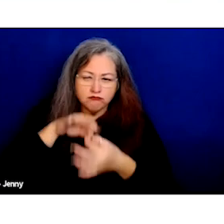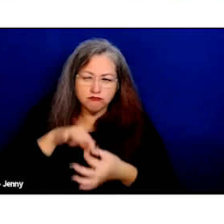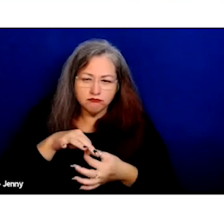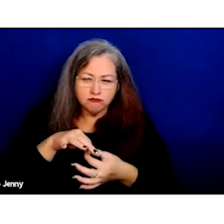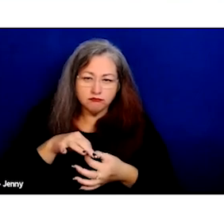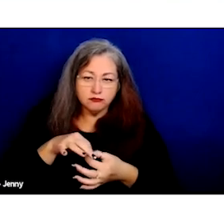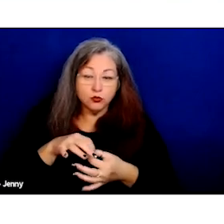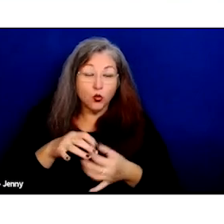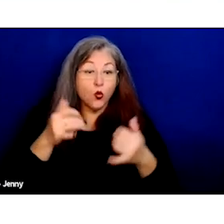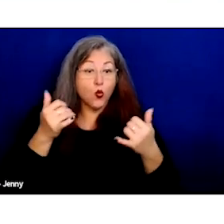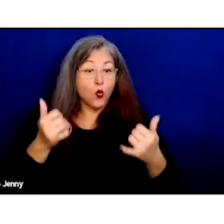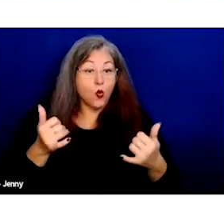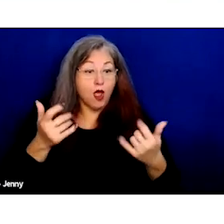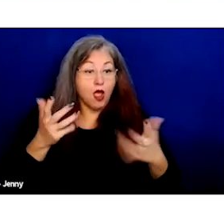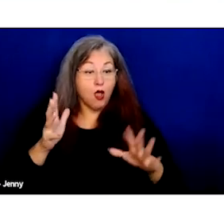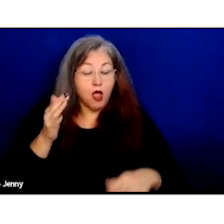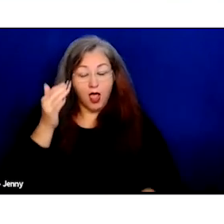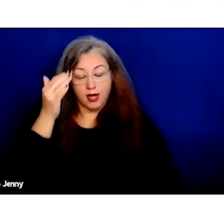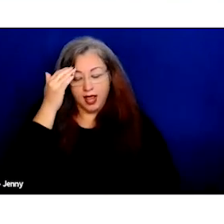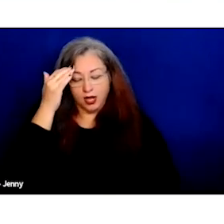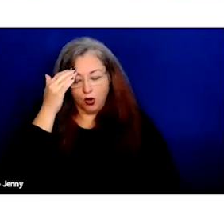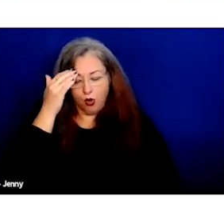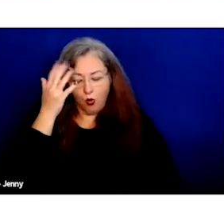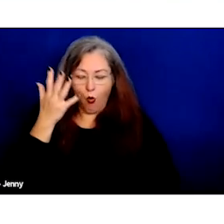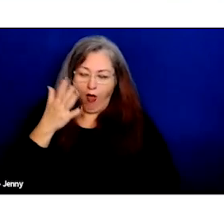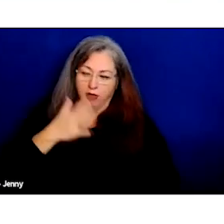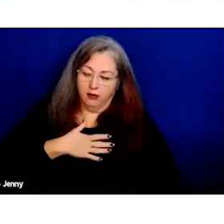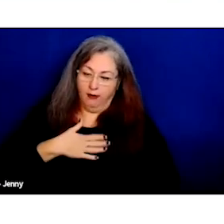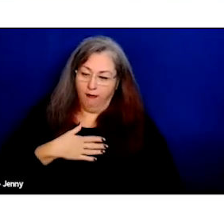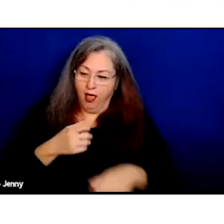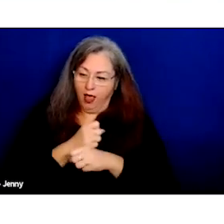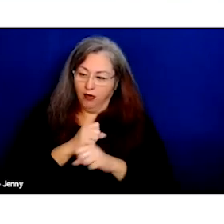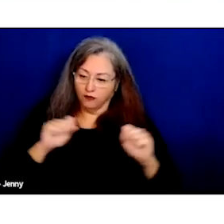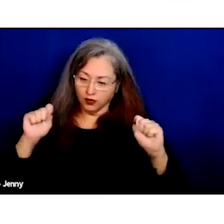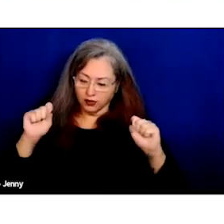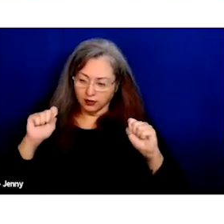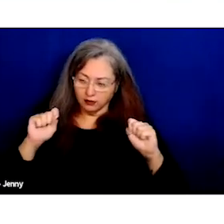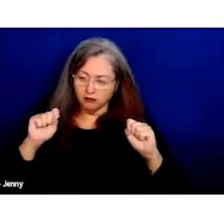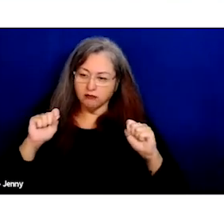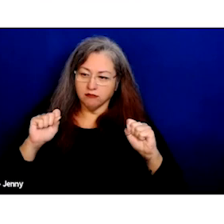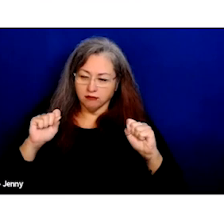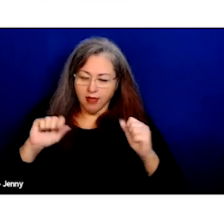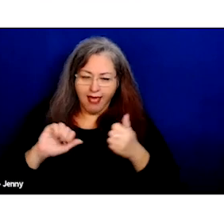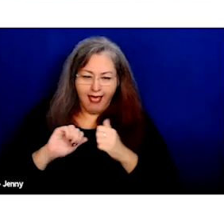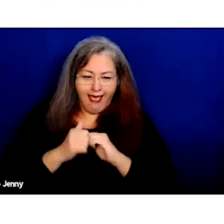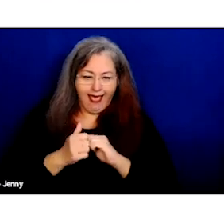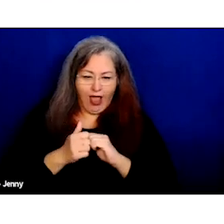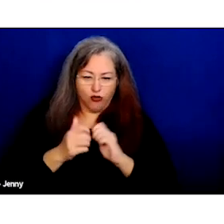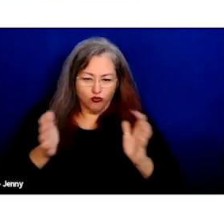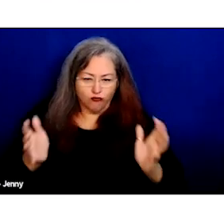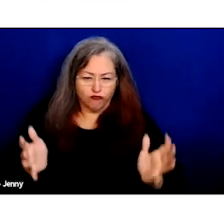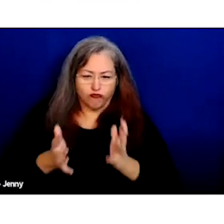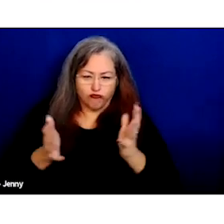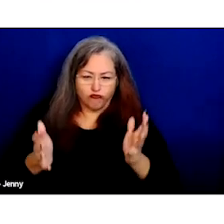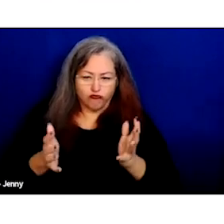Now that I know of my freedom, how can I cultivate those feelings?